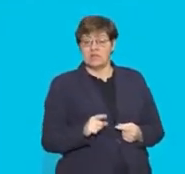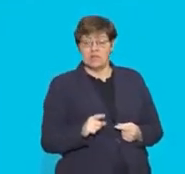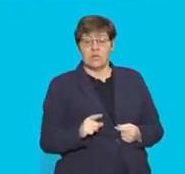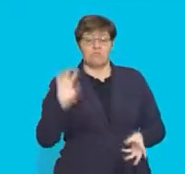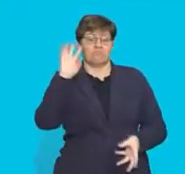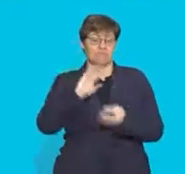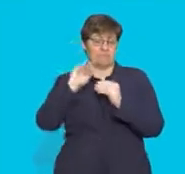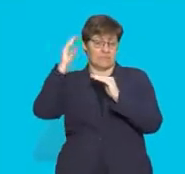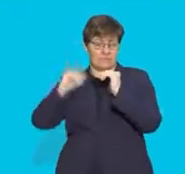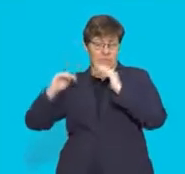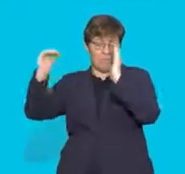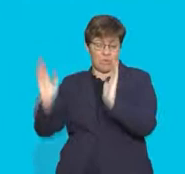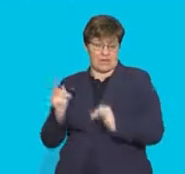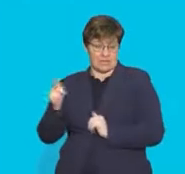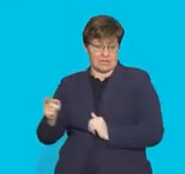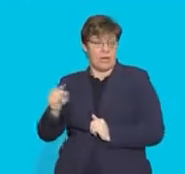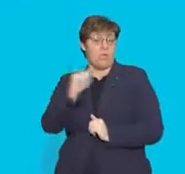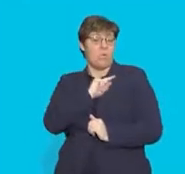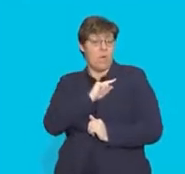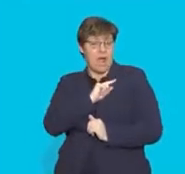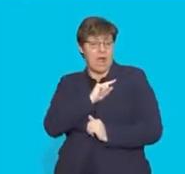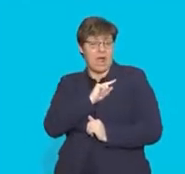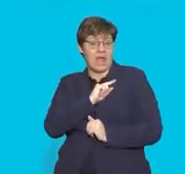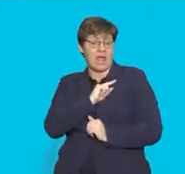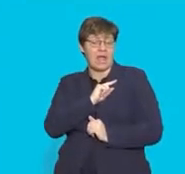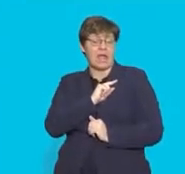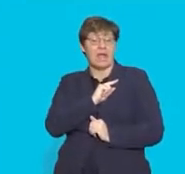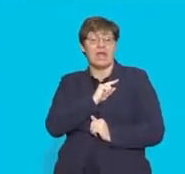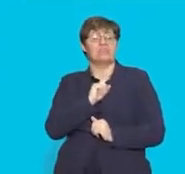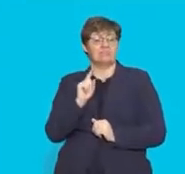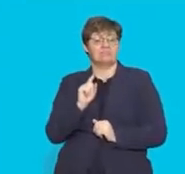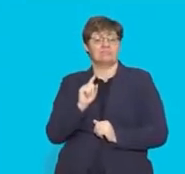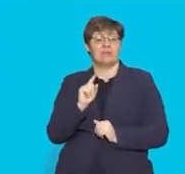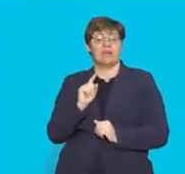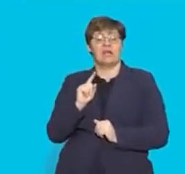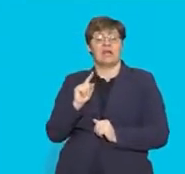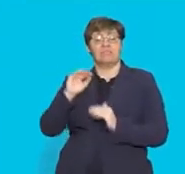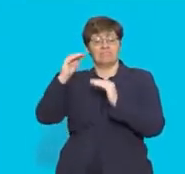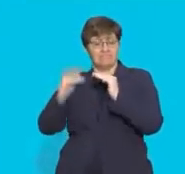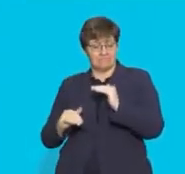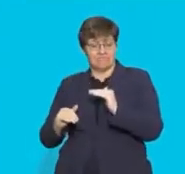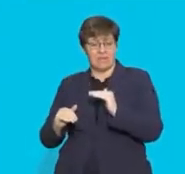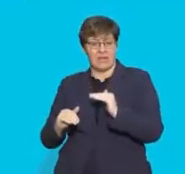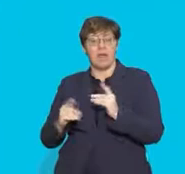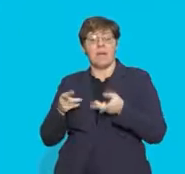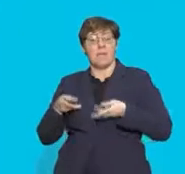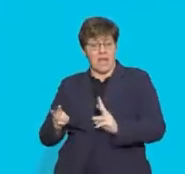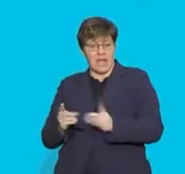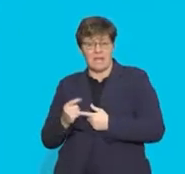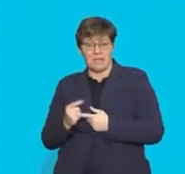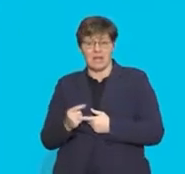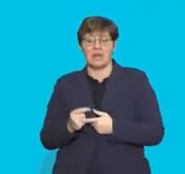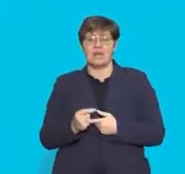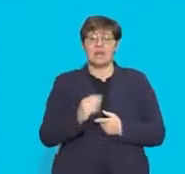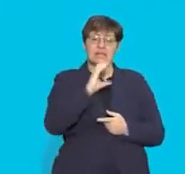accumulated depreciation bracket. Because it's a diminishing balance method, we use two brackets, the cost price and the